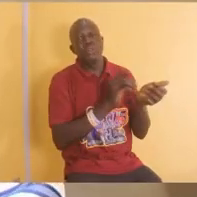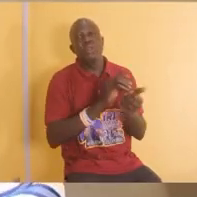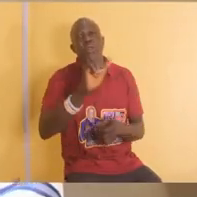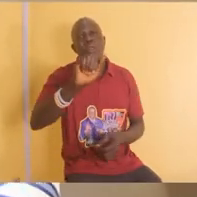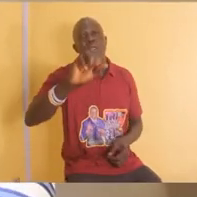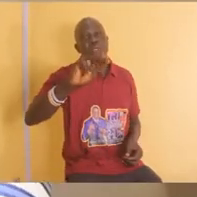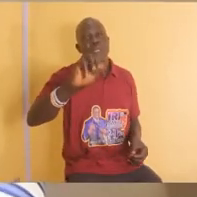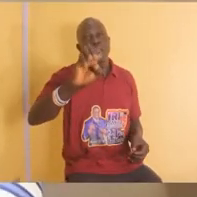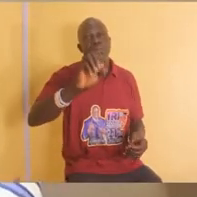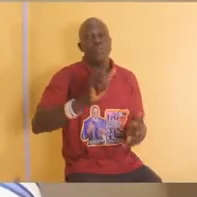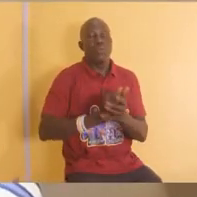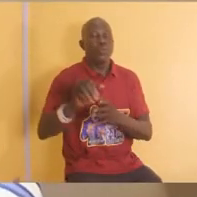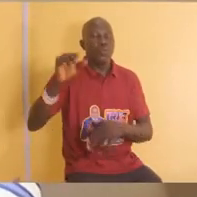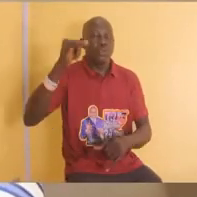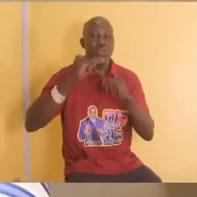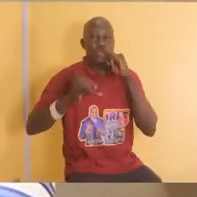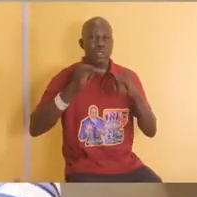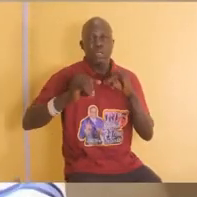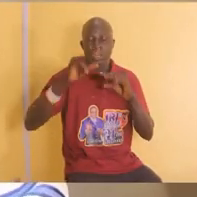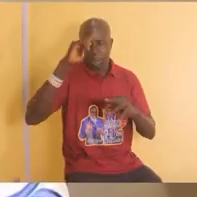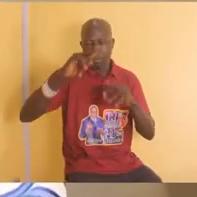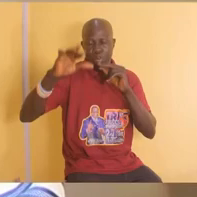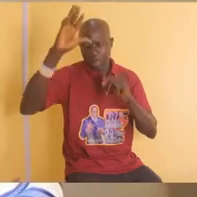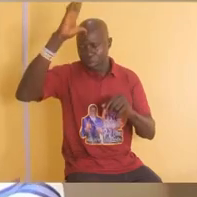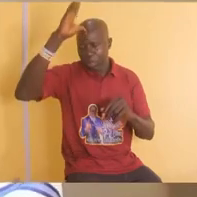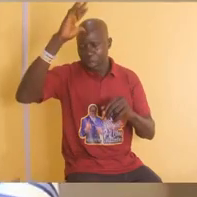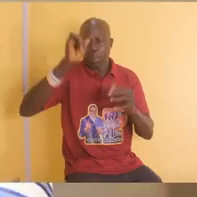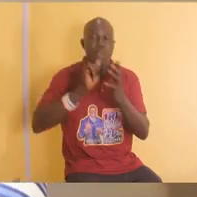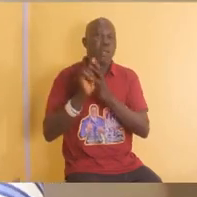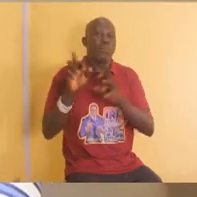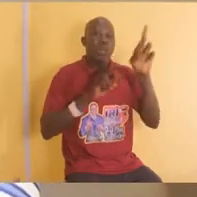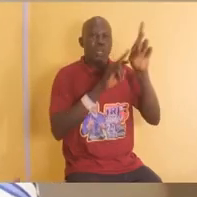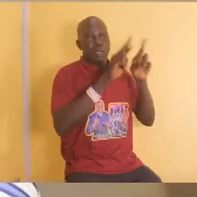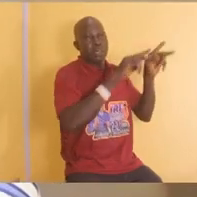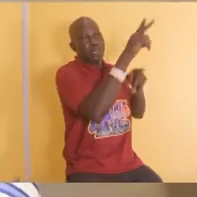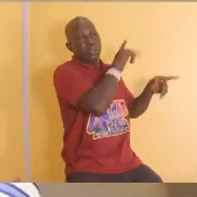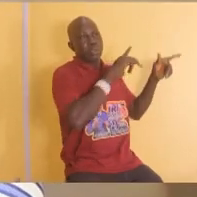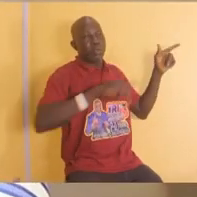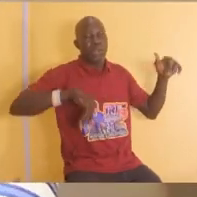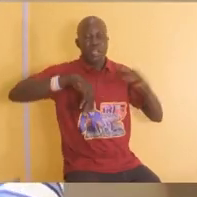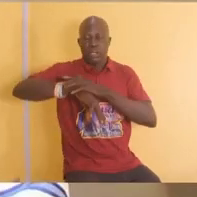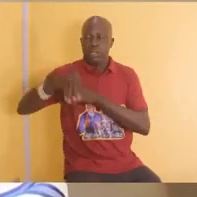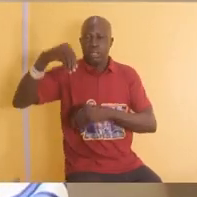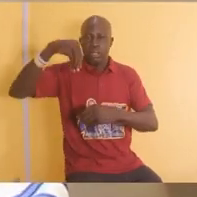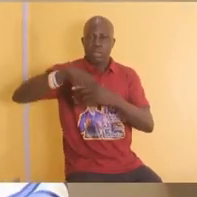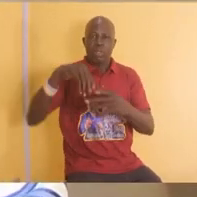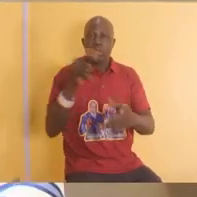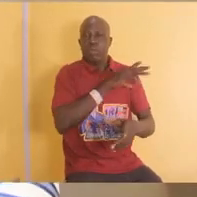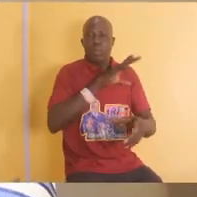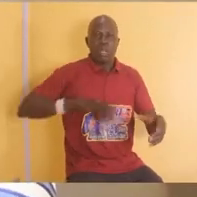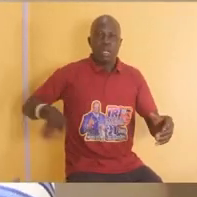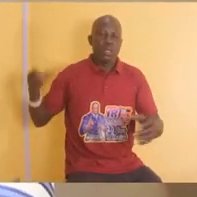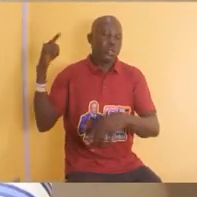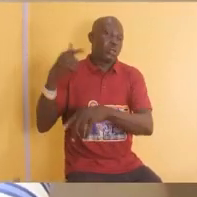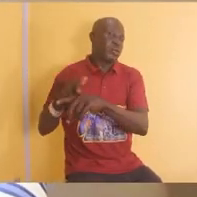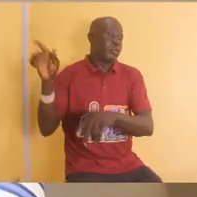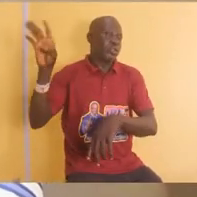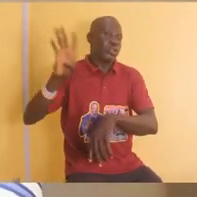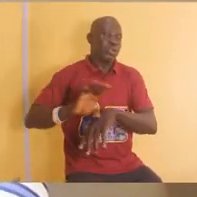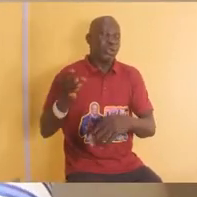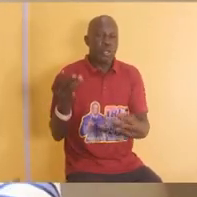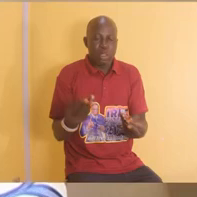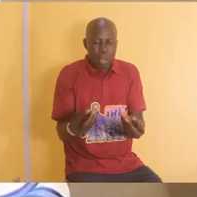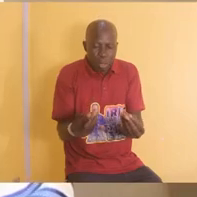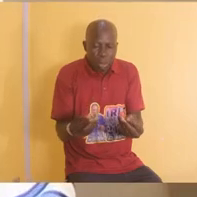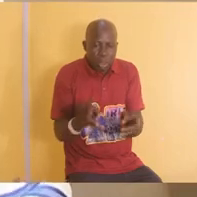apostle doctor SMO Mustafa JP Babasebioba lati jo seed of Tragodin Church land